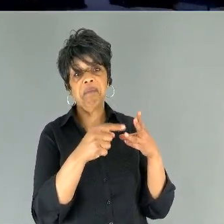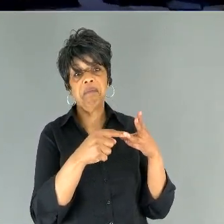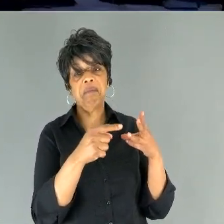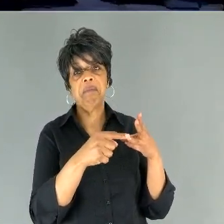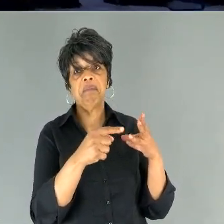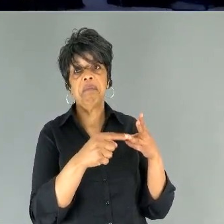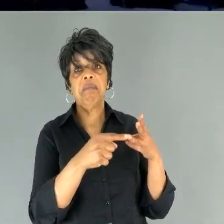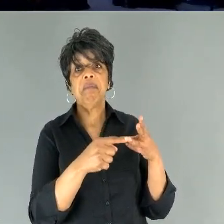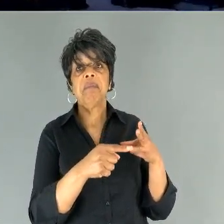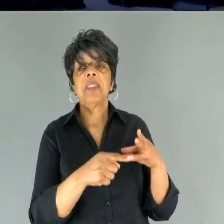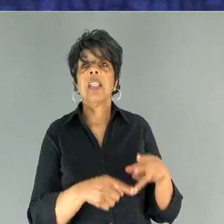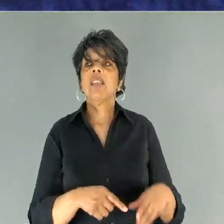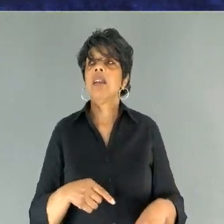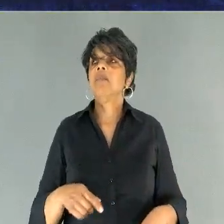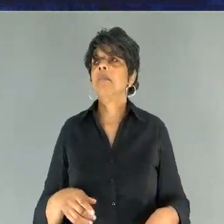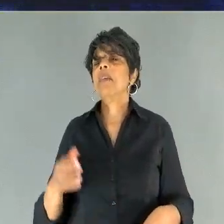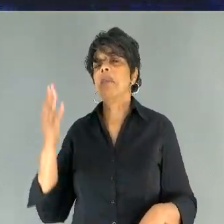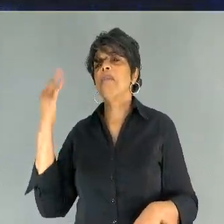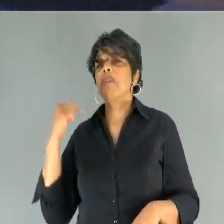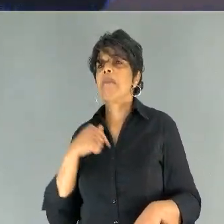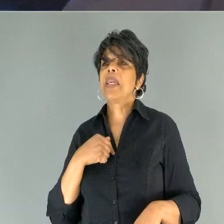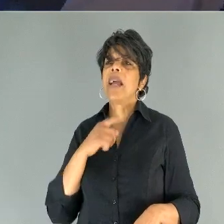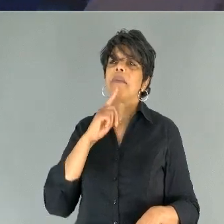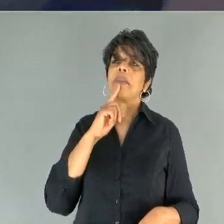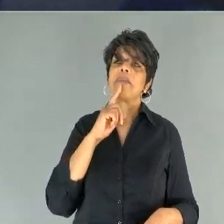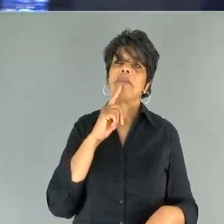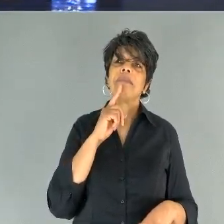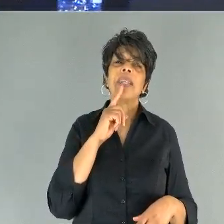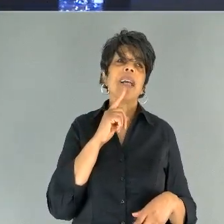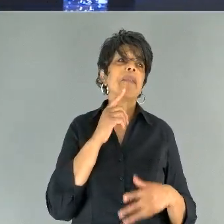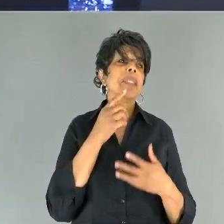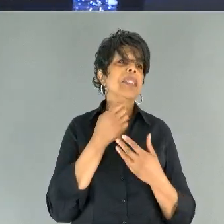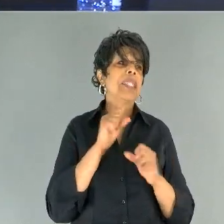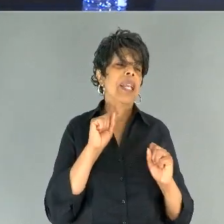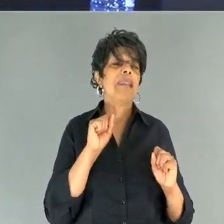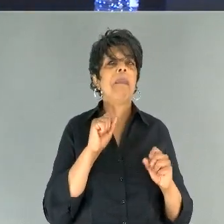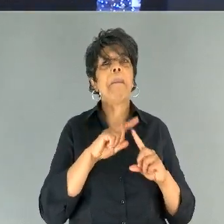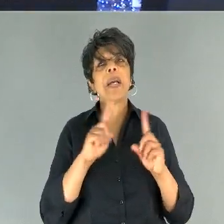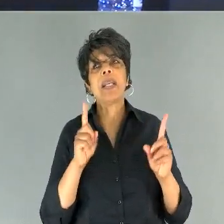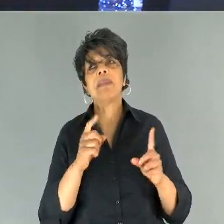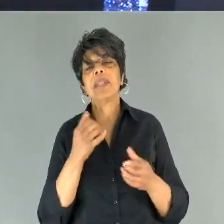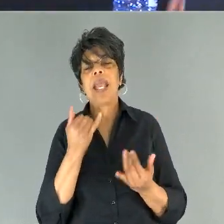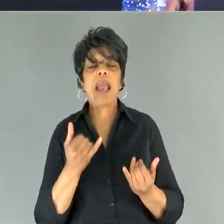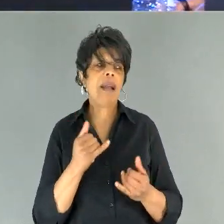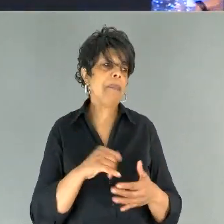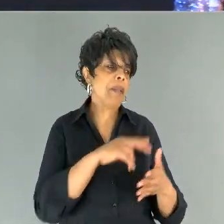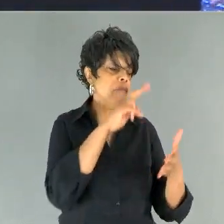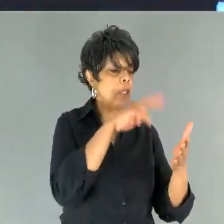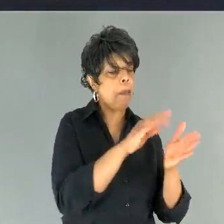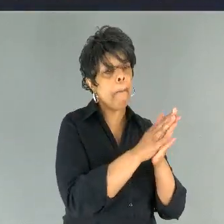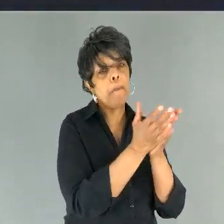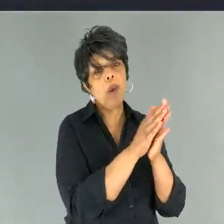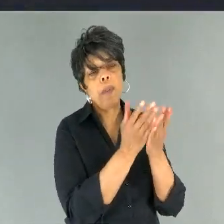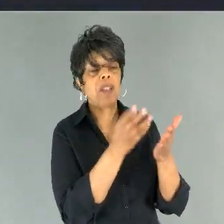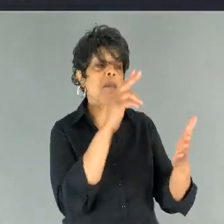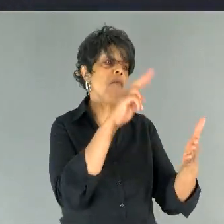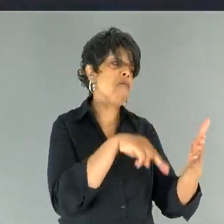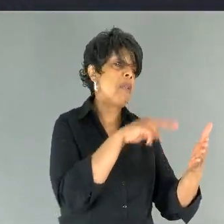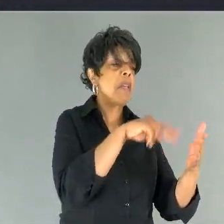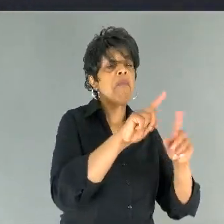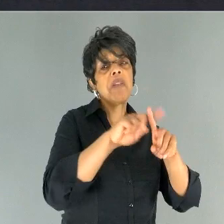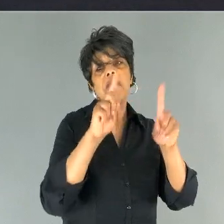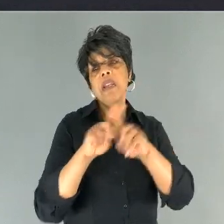sure, but I've followed some literature, and man, I've been confused by